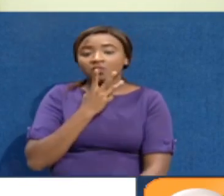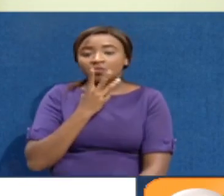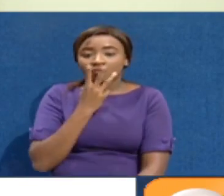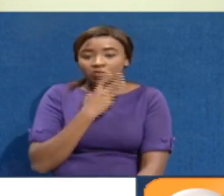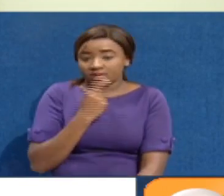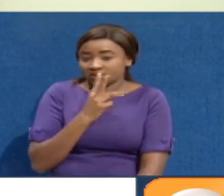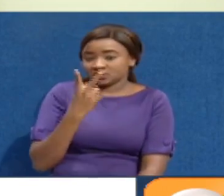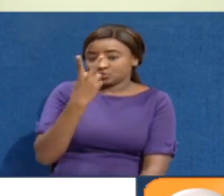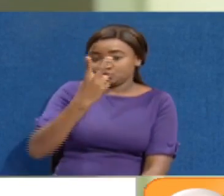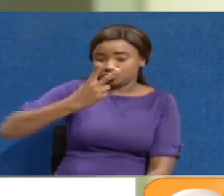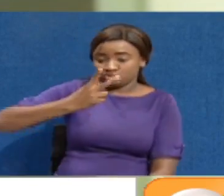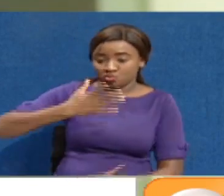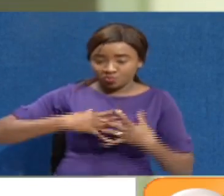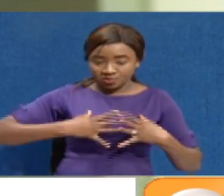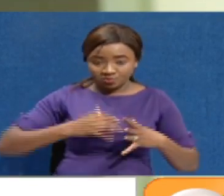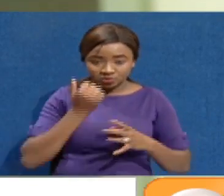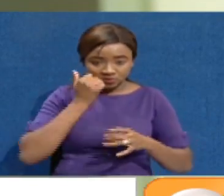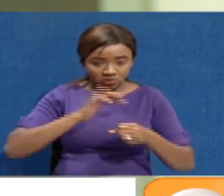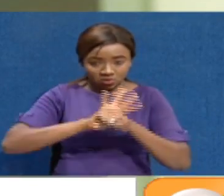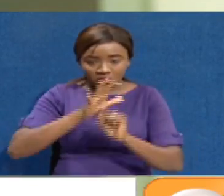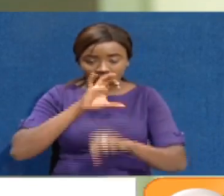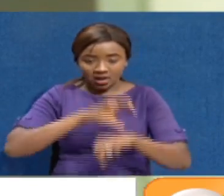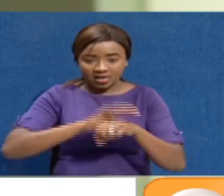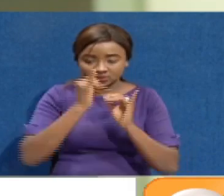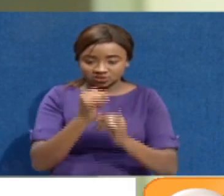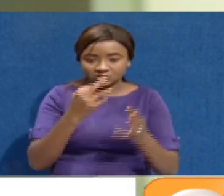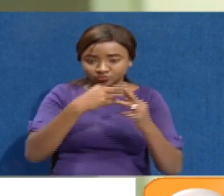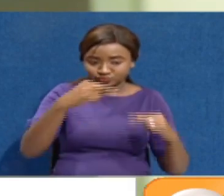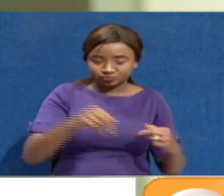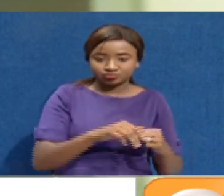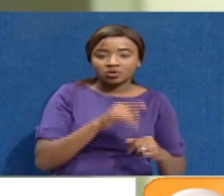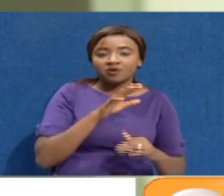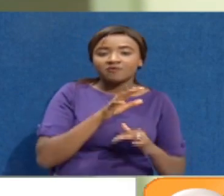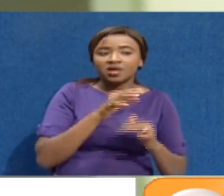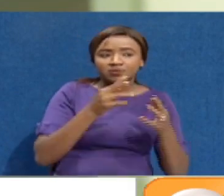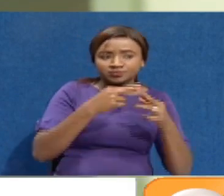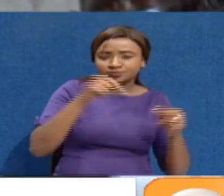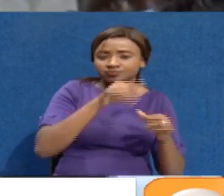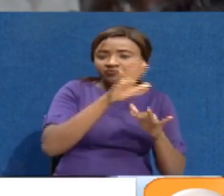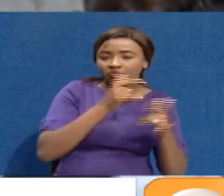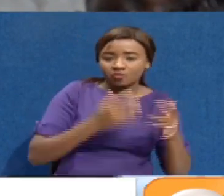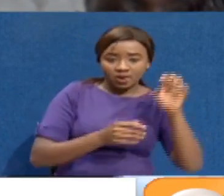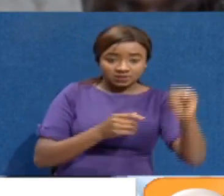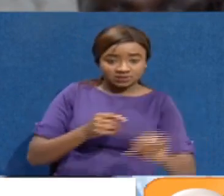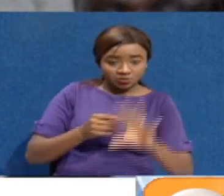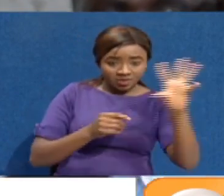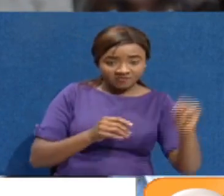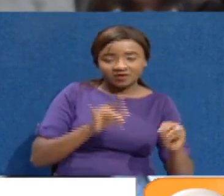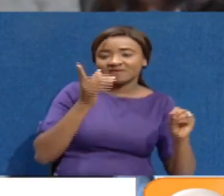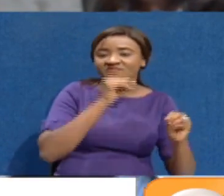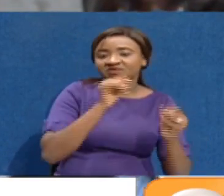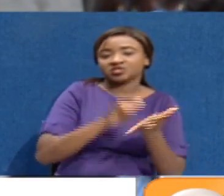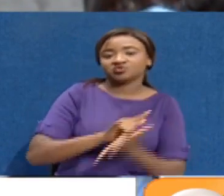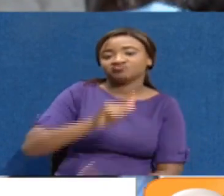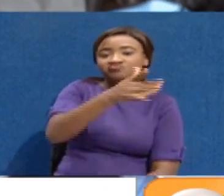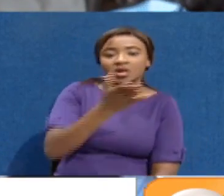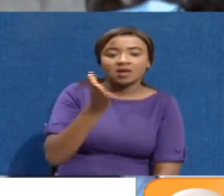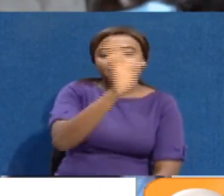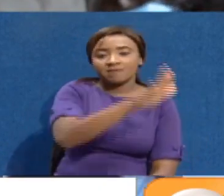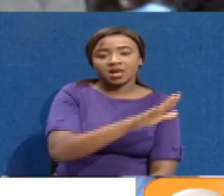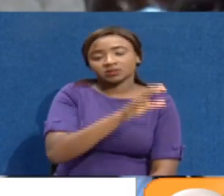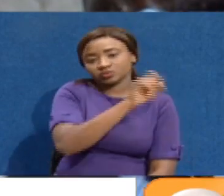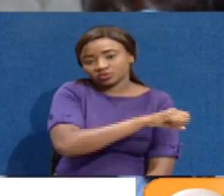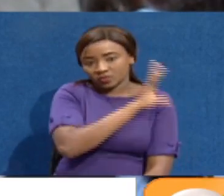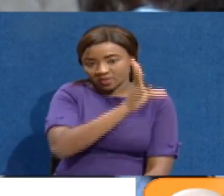strain were reported to have left the country. Indeed, you have reported 2 cases of the South African variant of